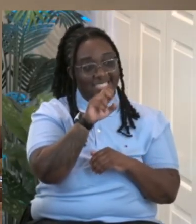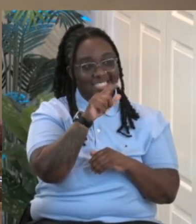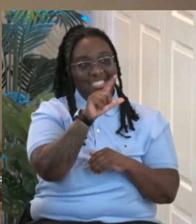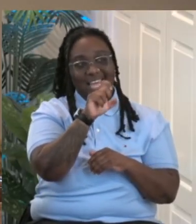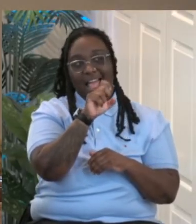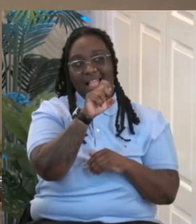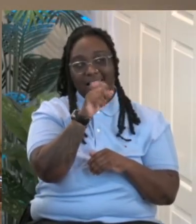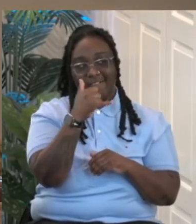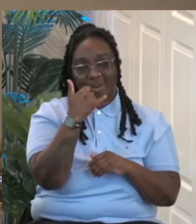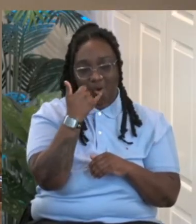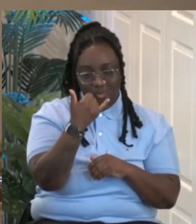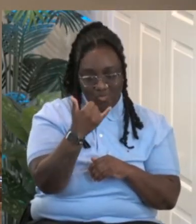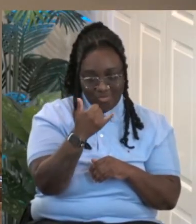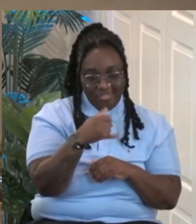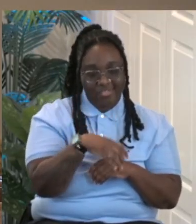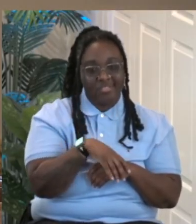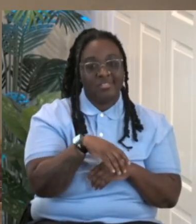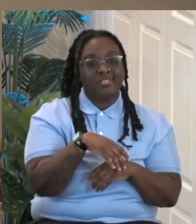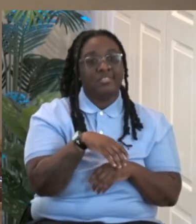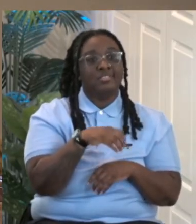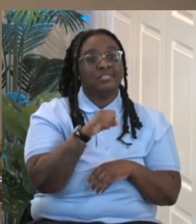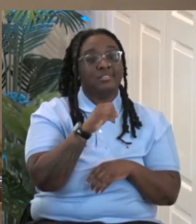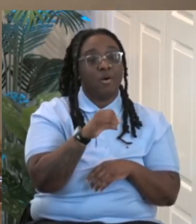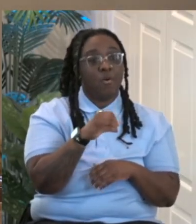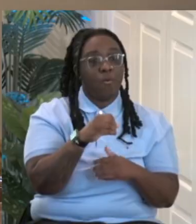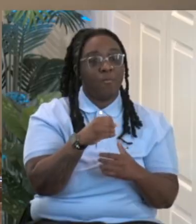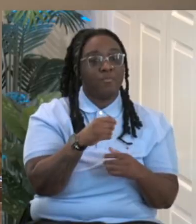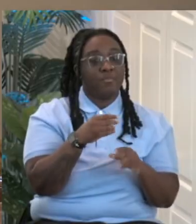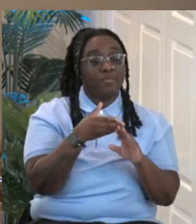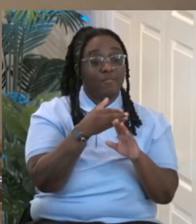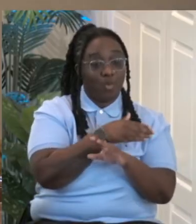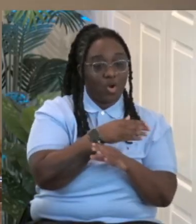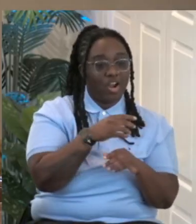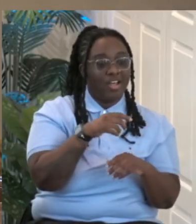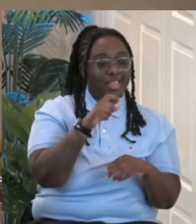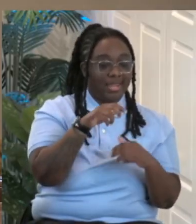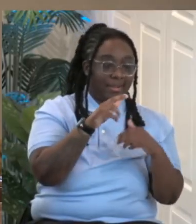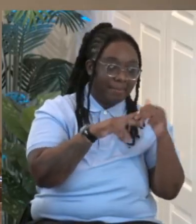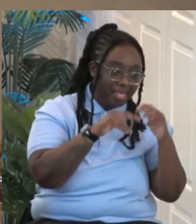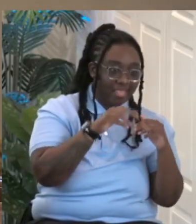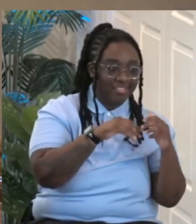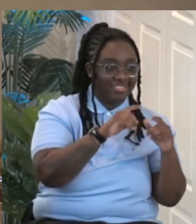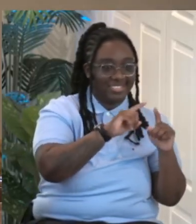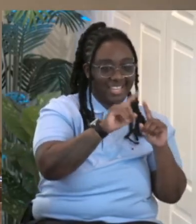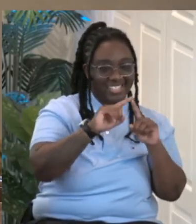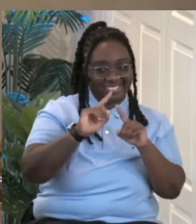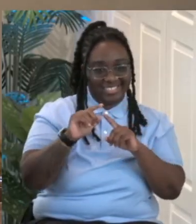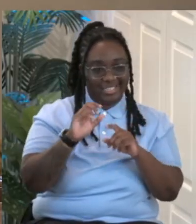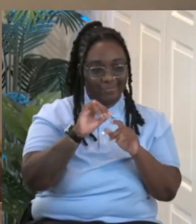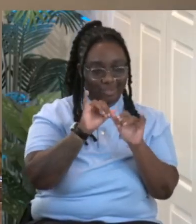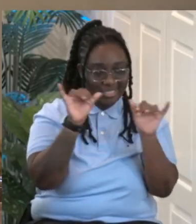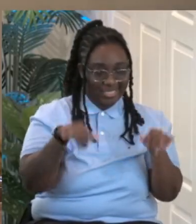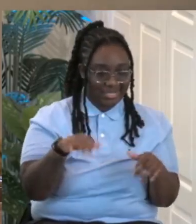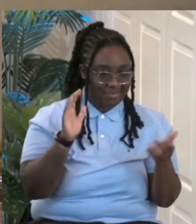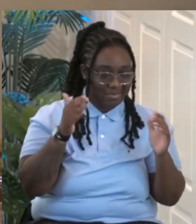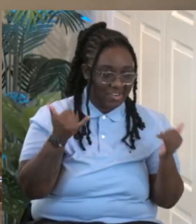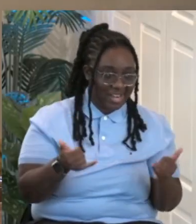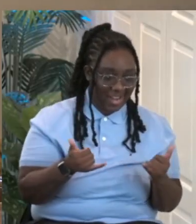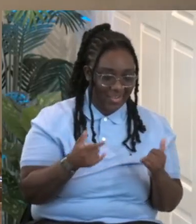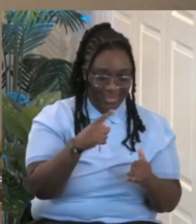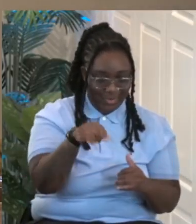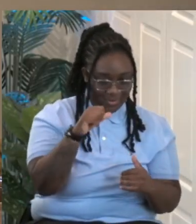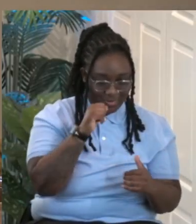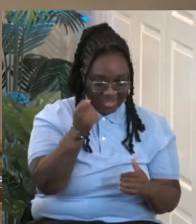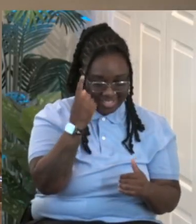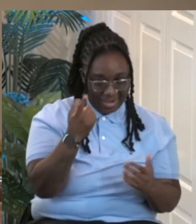it used to be they had to build the telephone case, and you pick up the phone and dial, that kind of thing. Rotary dial, okay. So